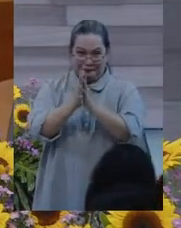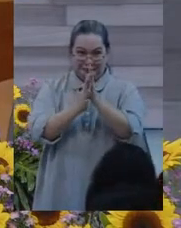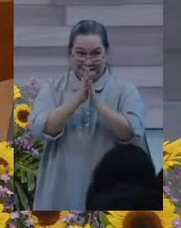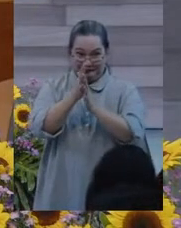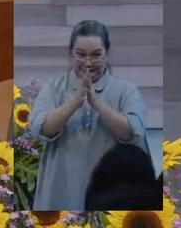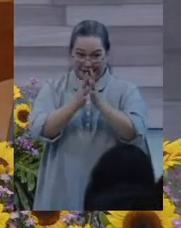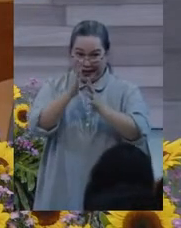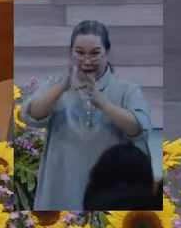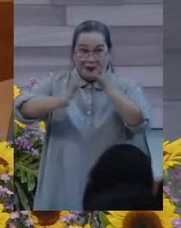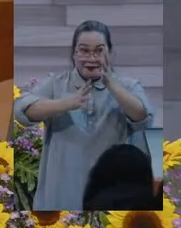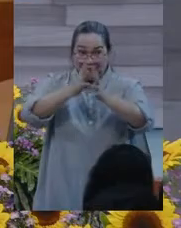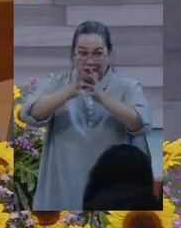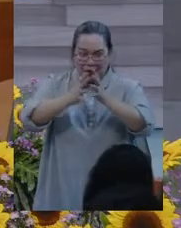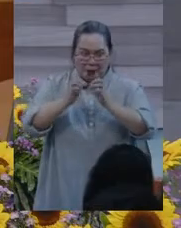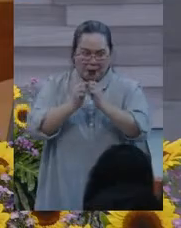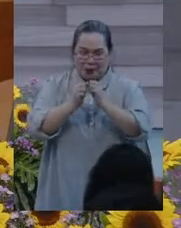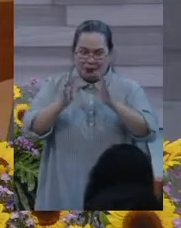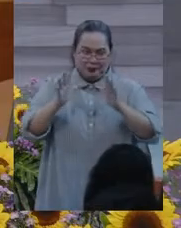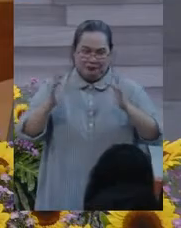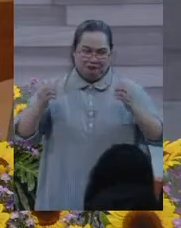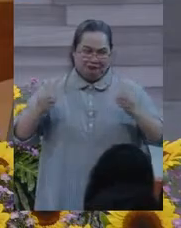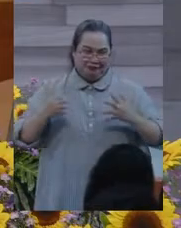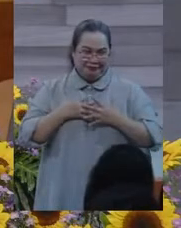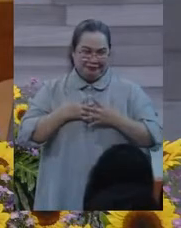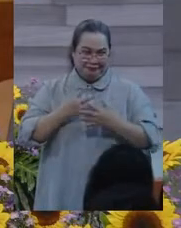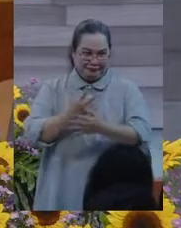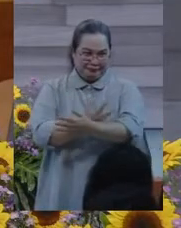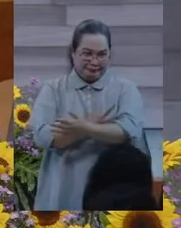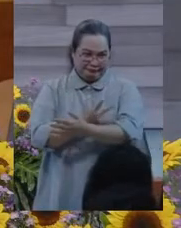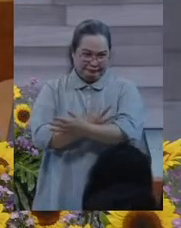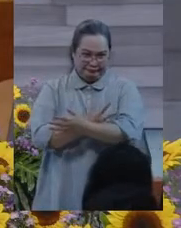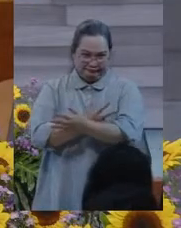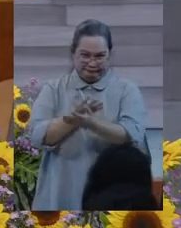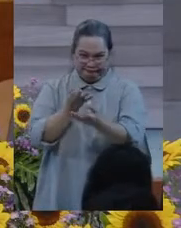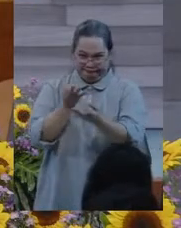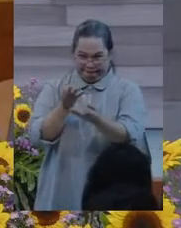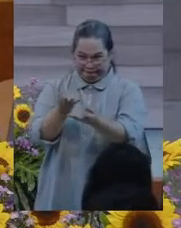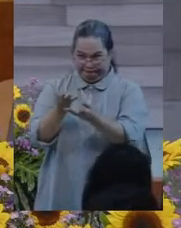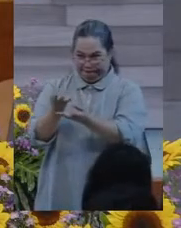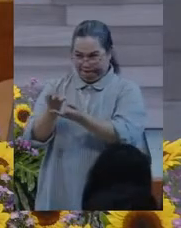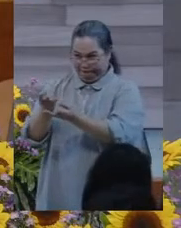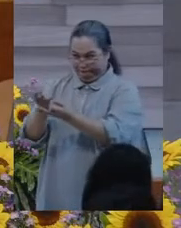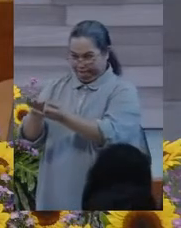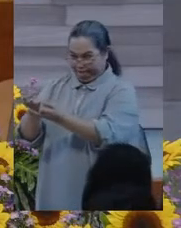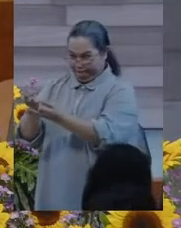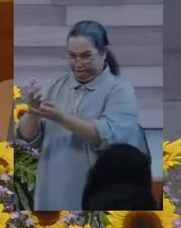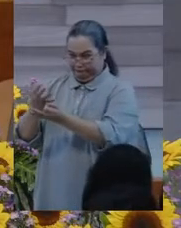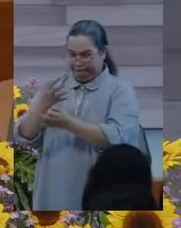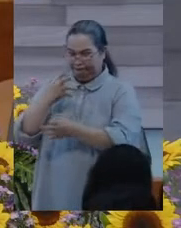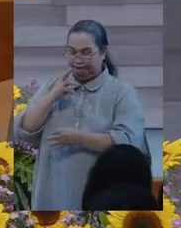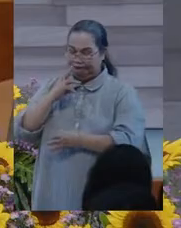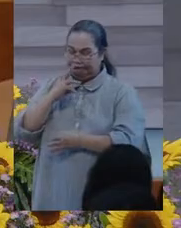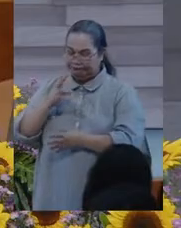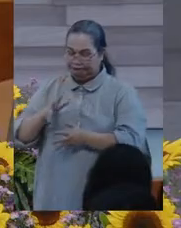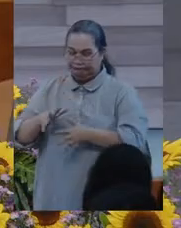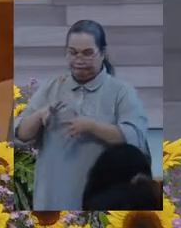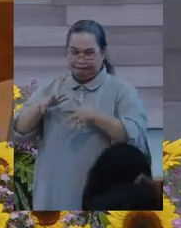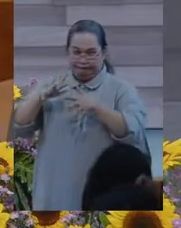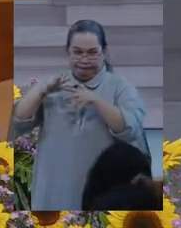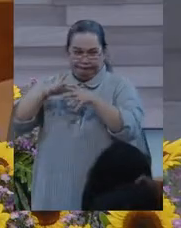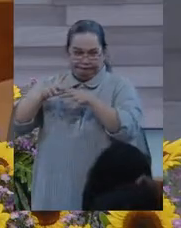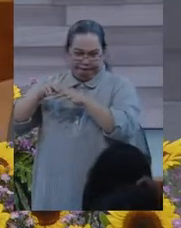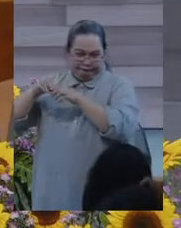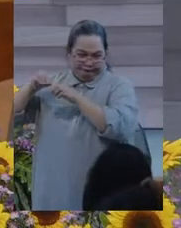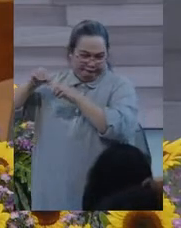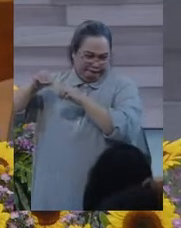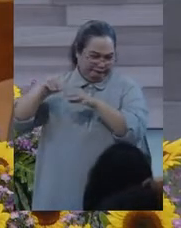with you without fear, shepherds feeding themselves, waterless clouds swept